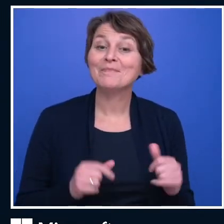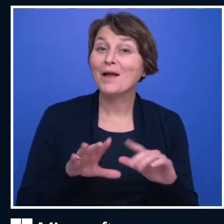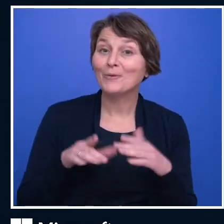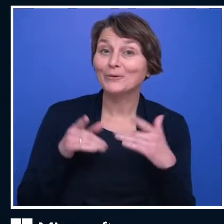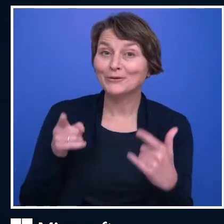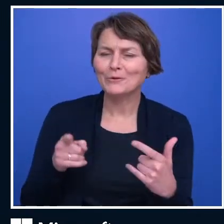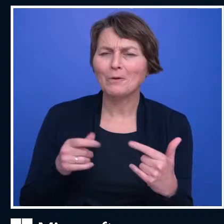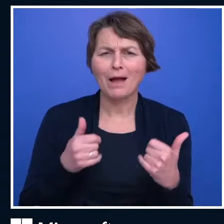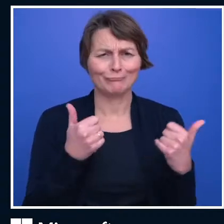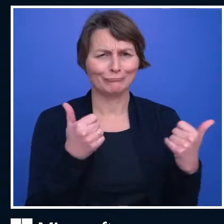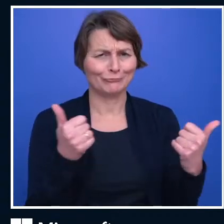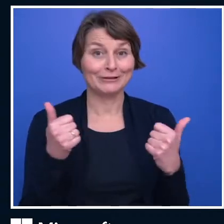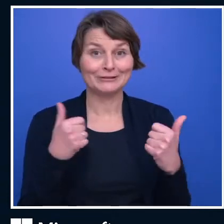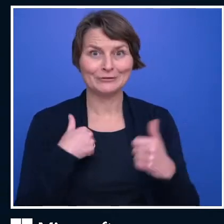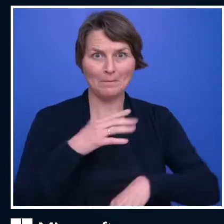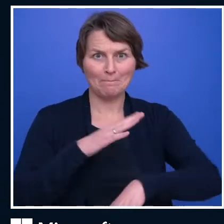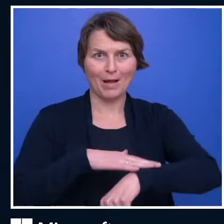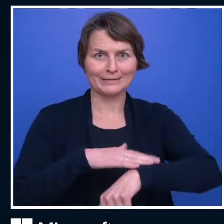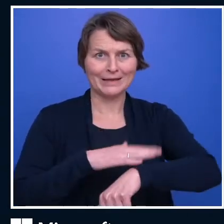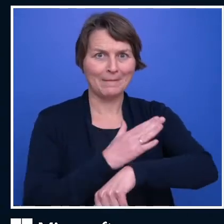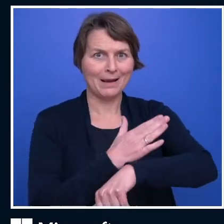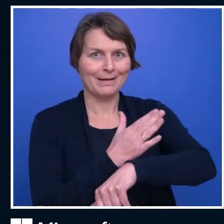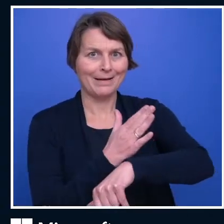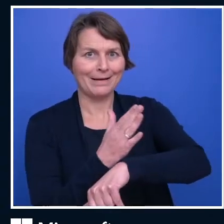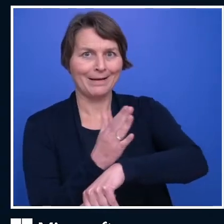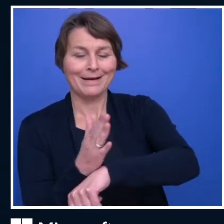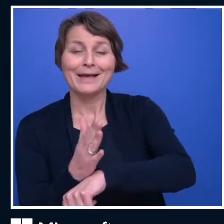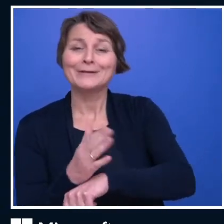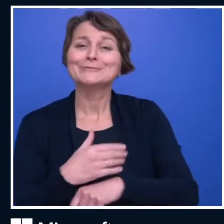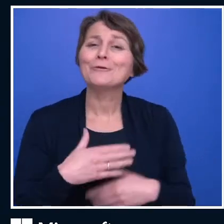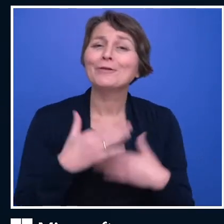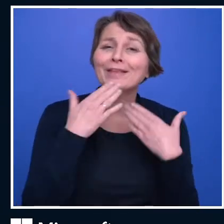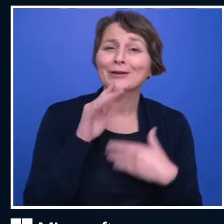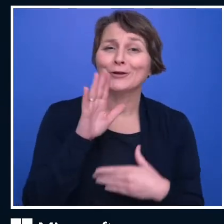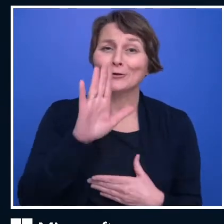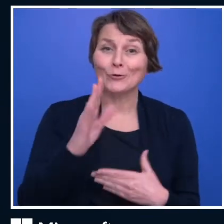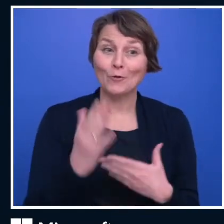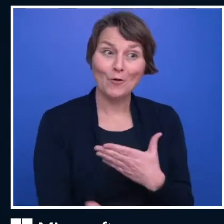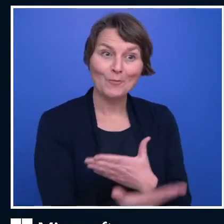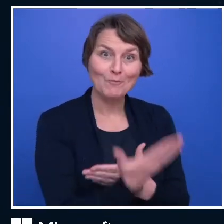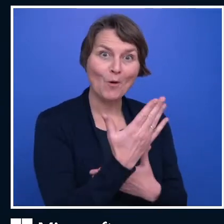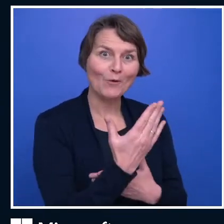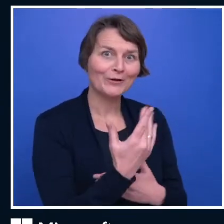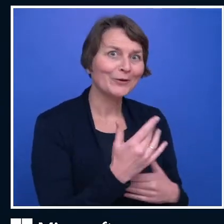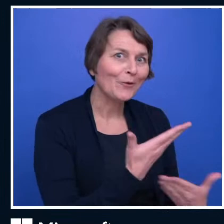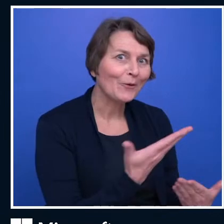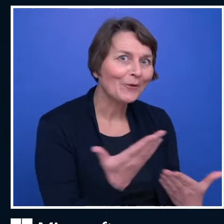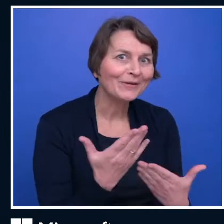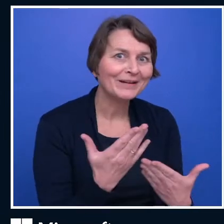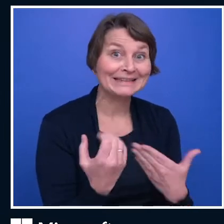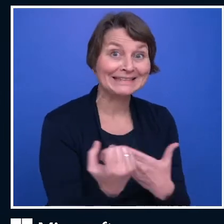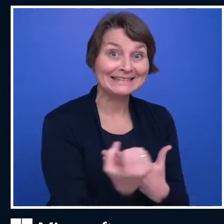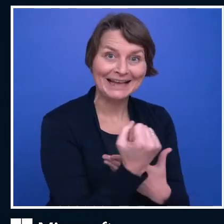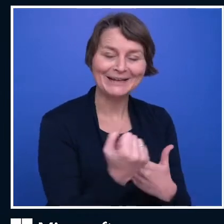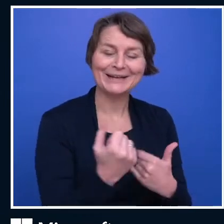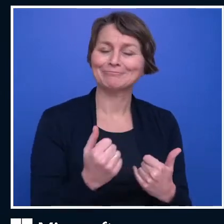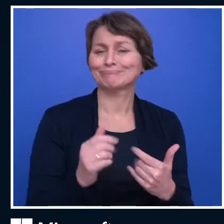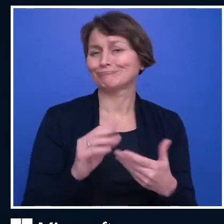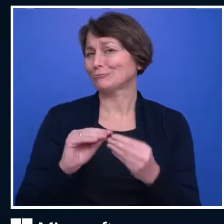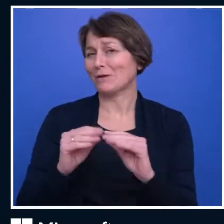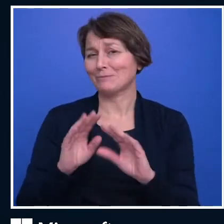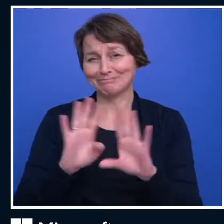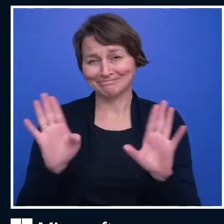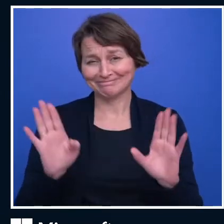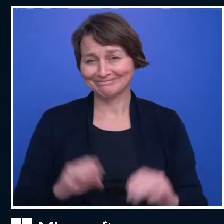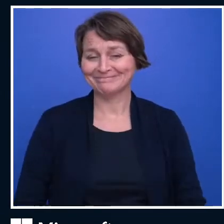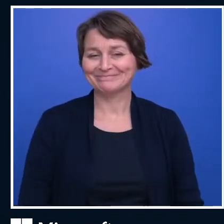am. So thank you so much for joining us on your early Saturday morning. Yes, no problem.